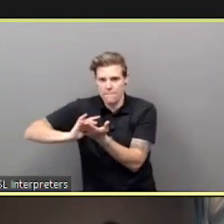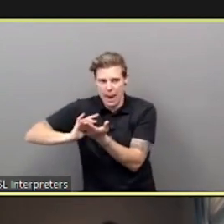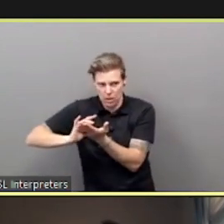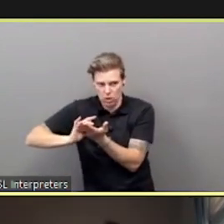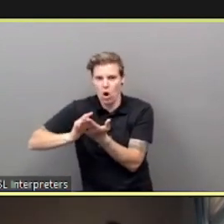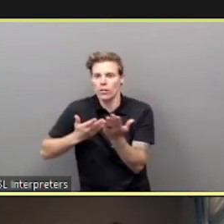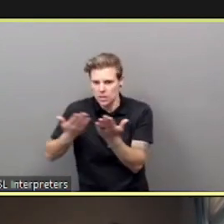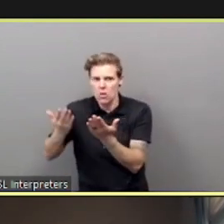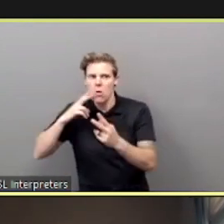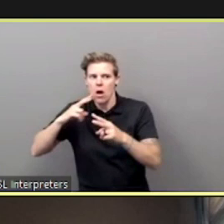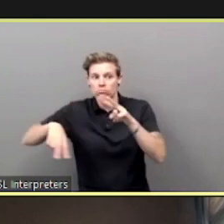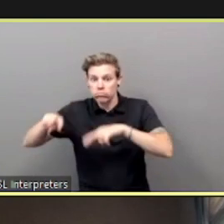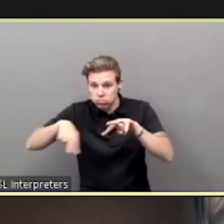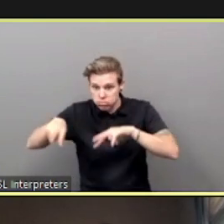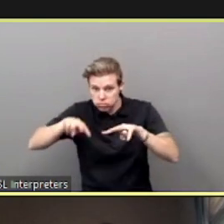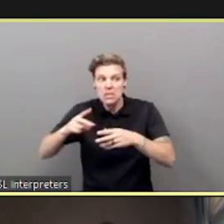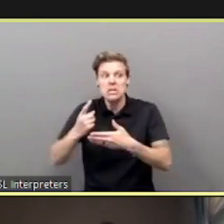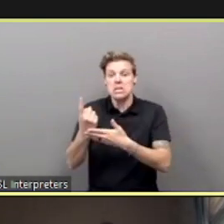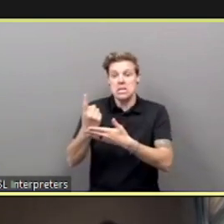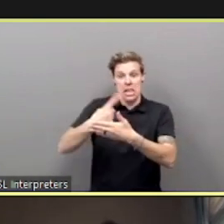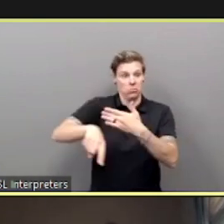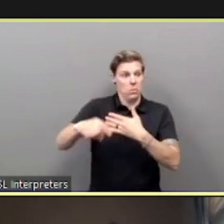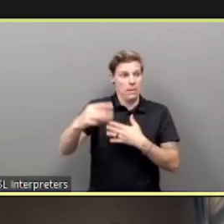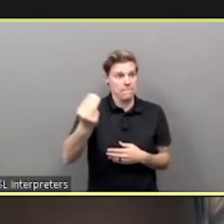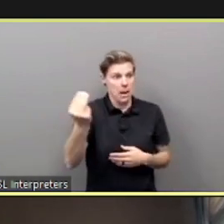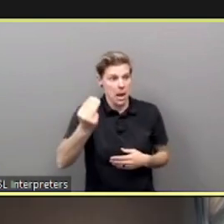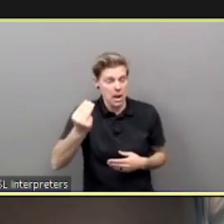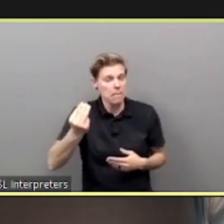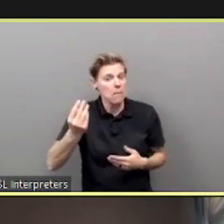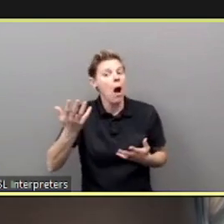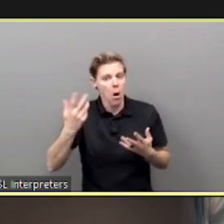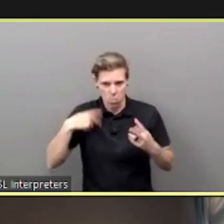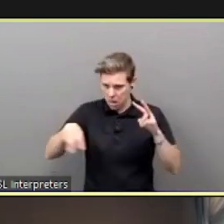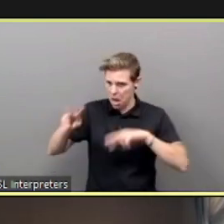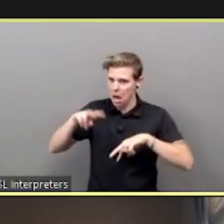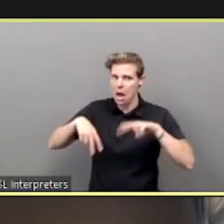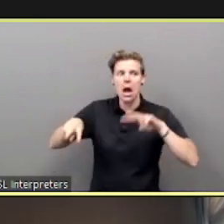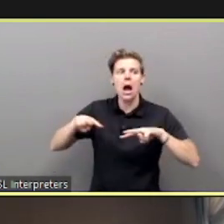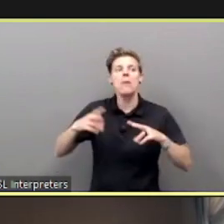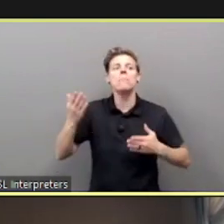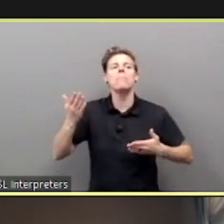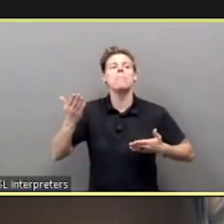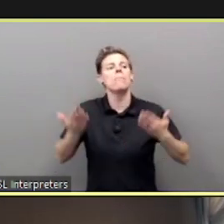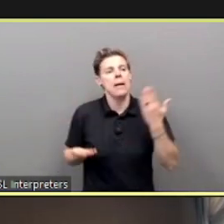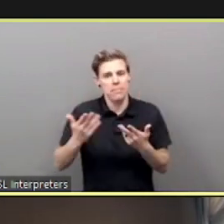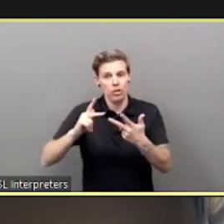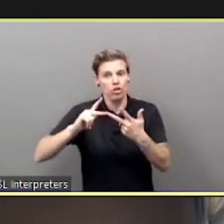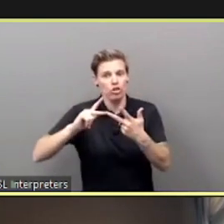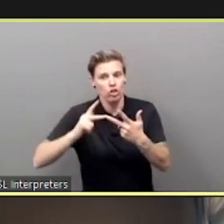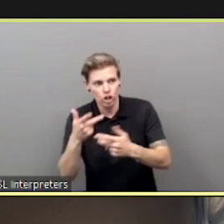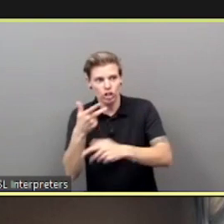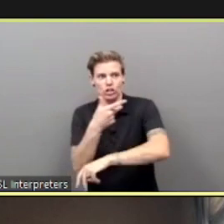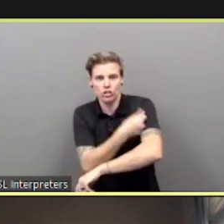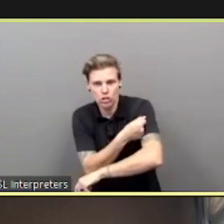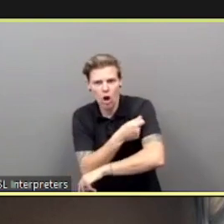on Monday, we will have possible booster doses for all the eligible groups. Next slide.